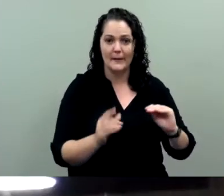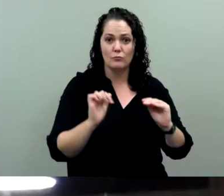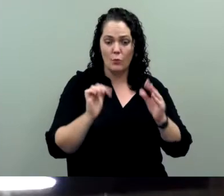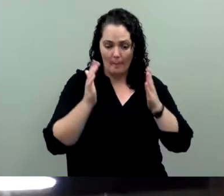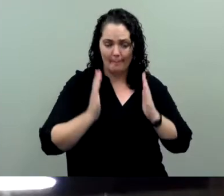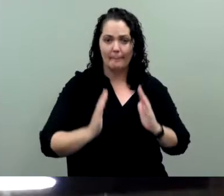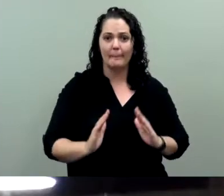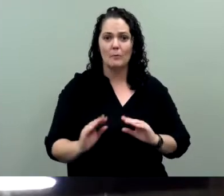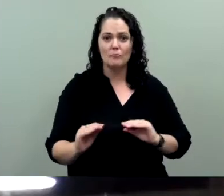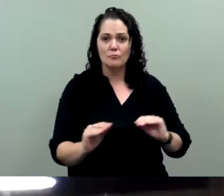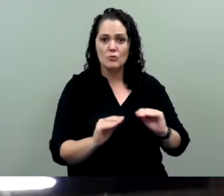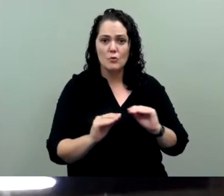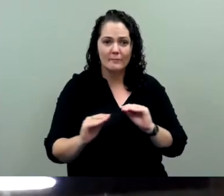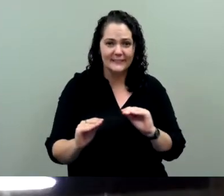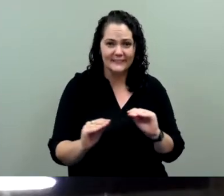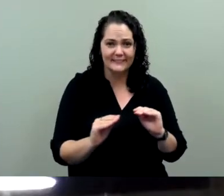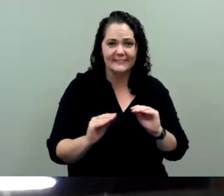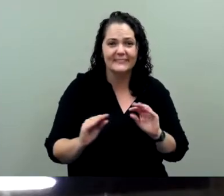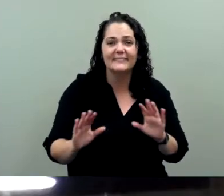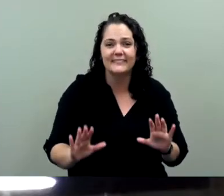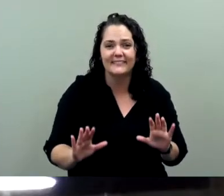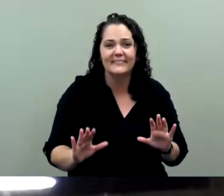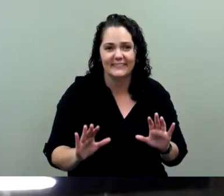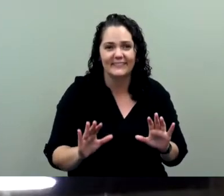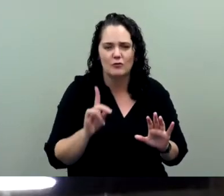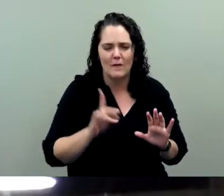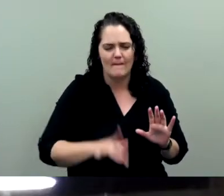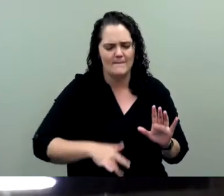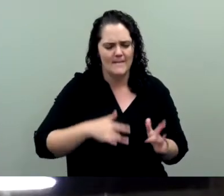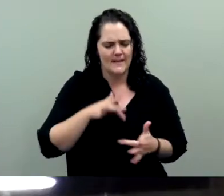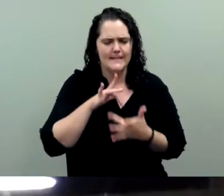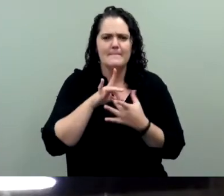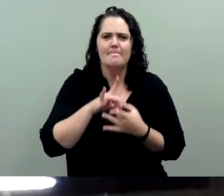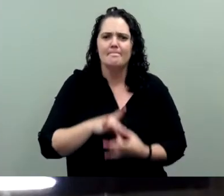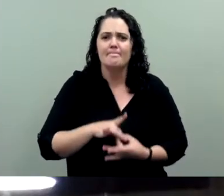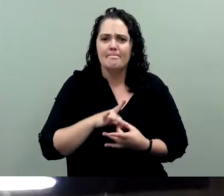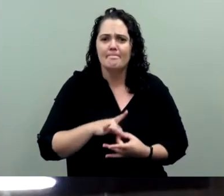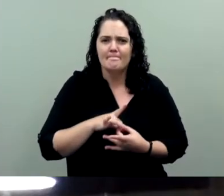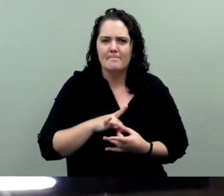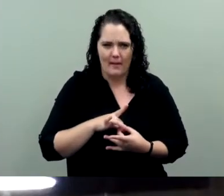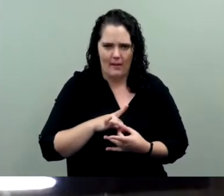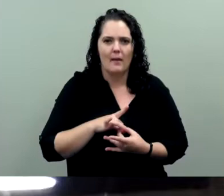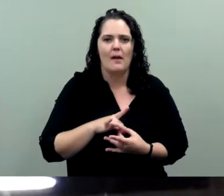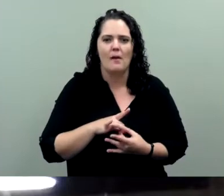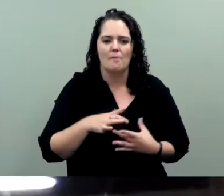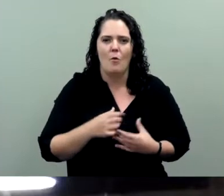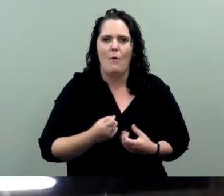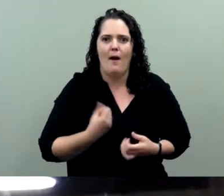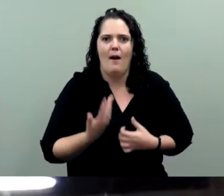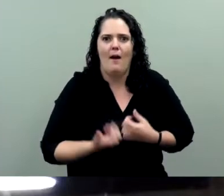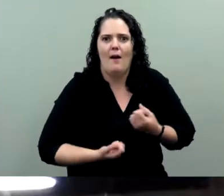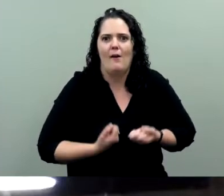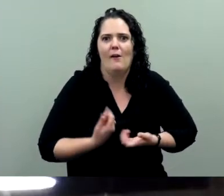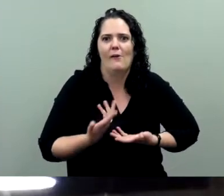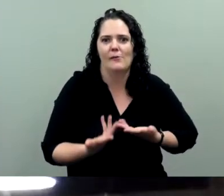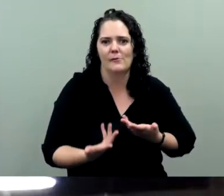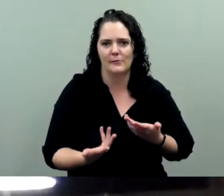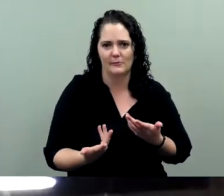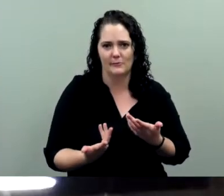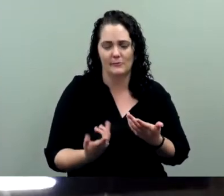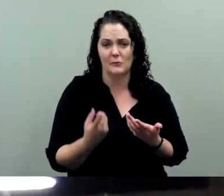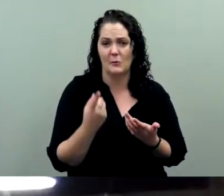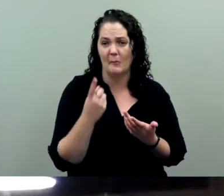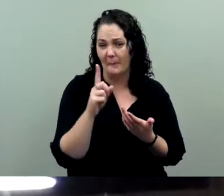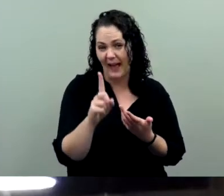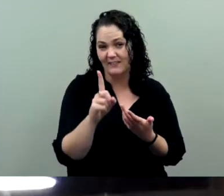as an artist. And the more that you can engage with your own body, the more of that responsiveness will come out. Unfortunately, we're trained from when we're